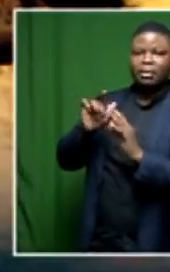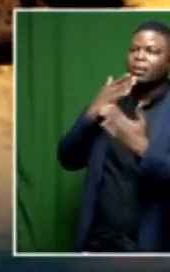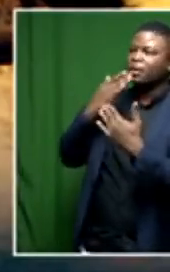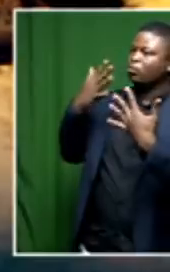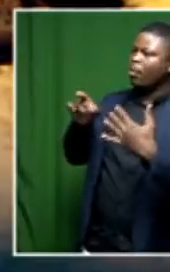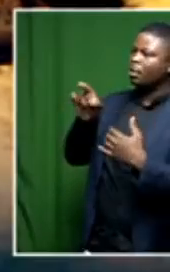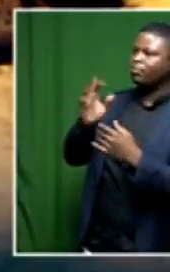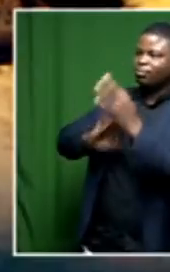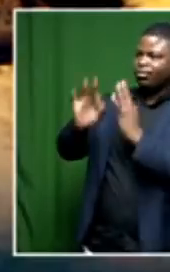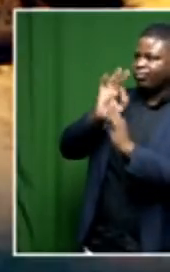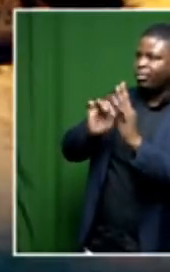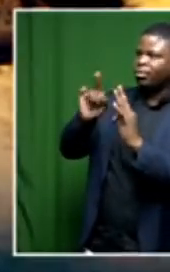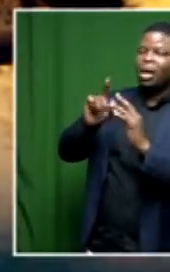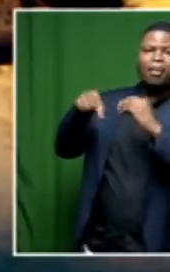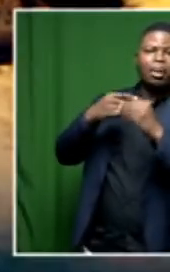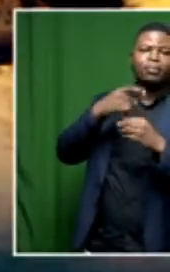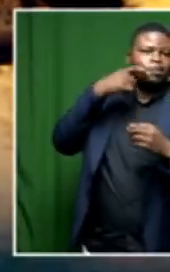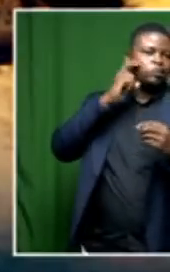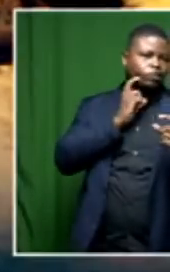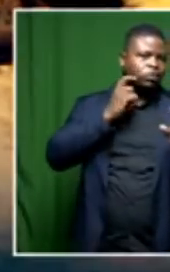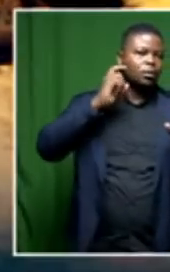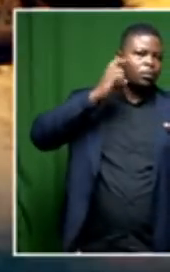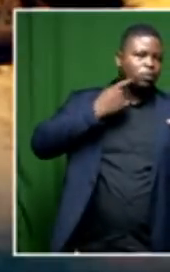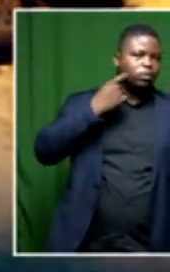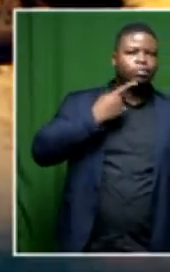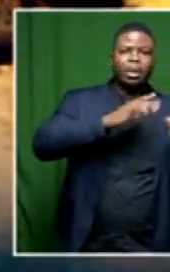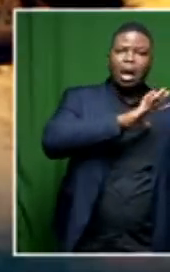of any wrongdoing in the matter relating to digital vibes. Now,